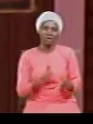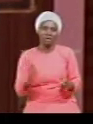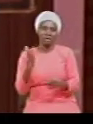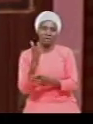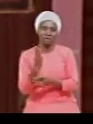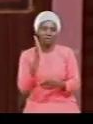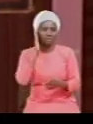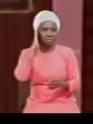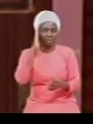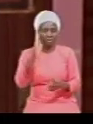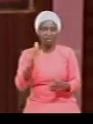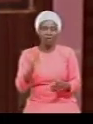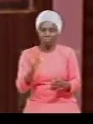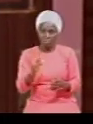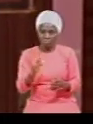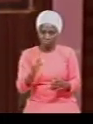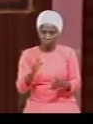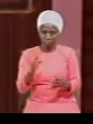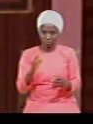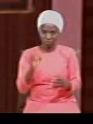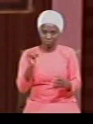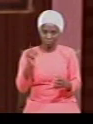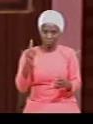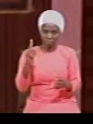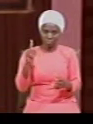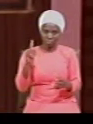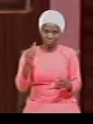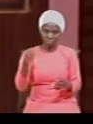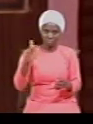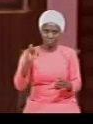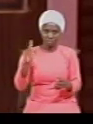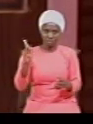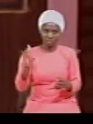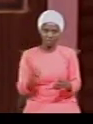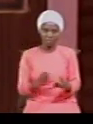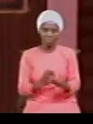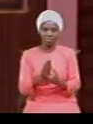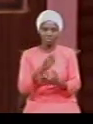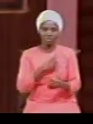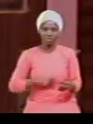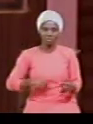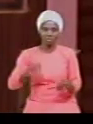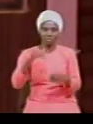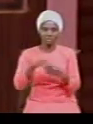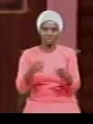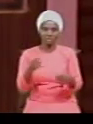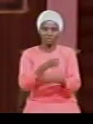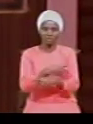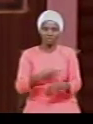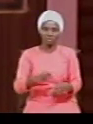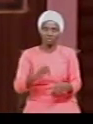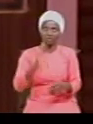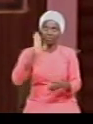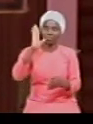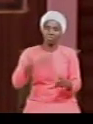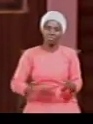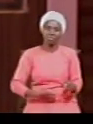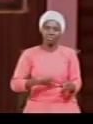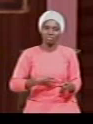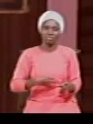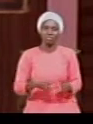of his wrath. Verse 7. He shall drink of the brook in the